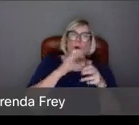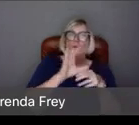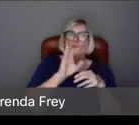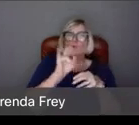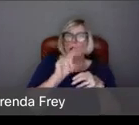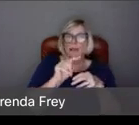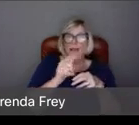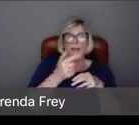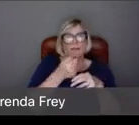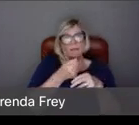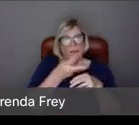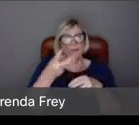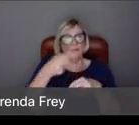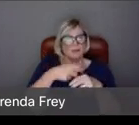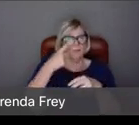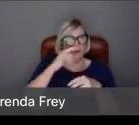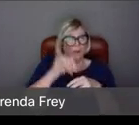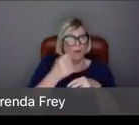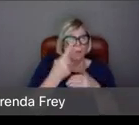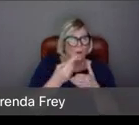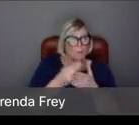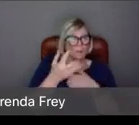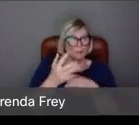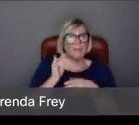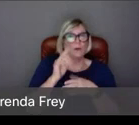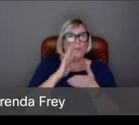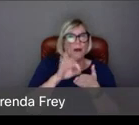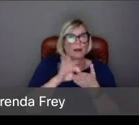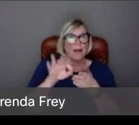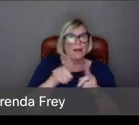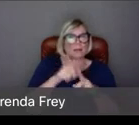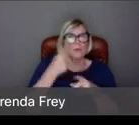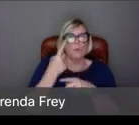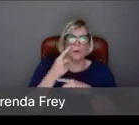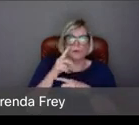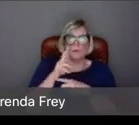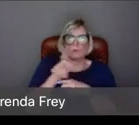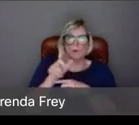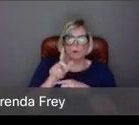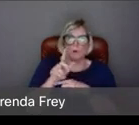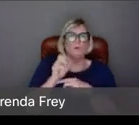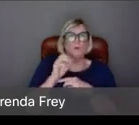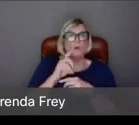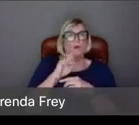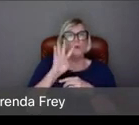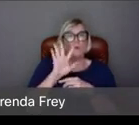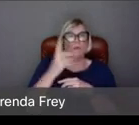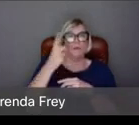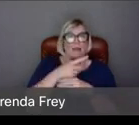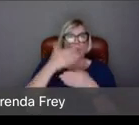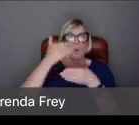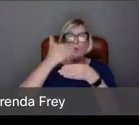multiple times for that one purchase, it counts as one pull. So there's a 45-day window